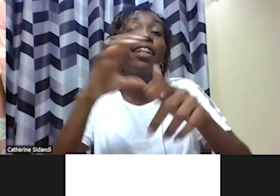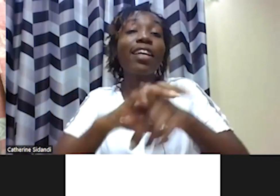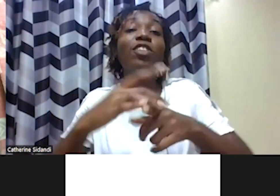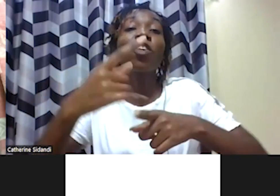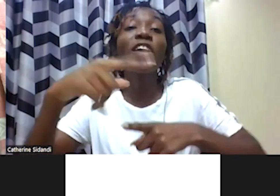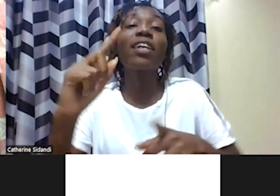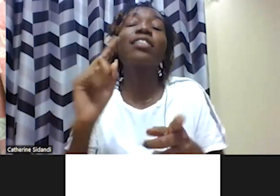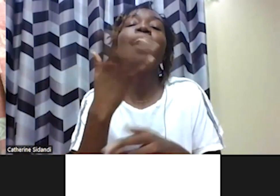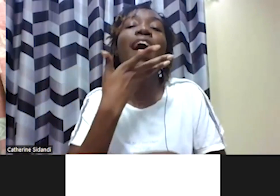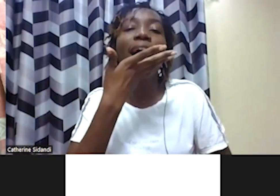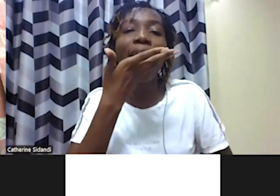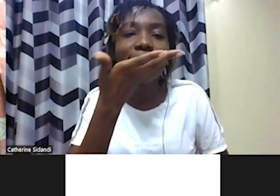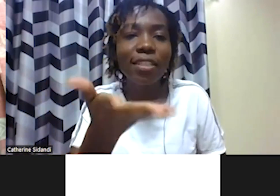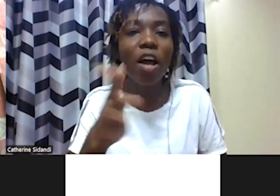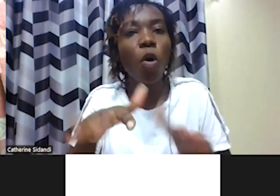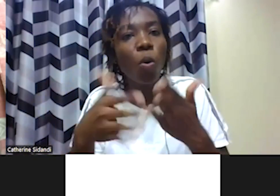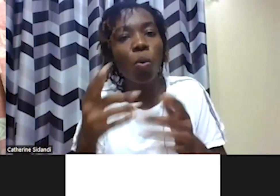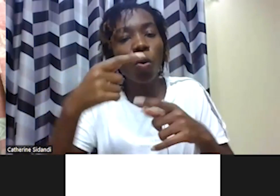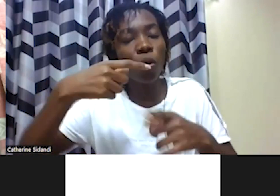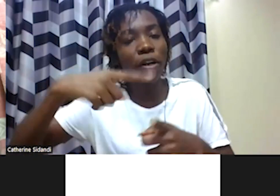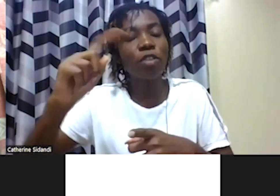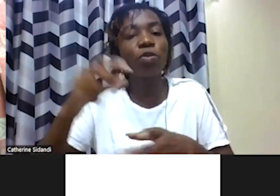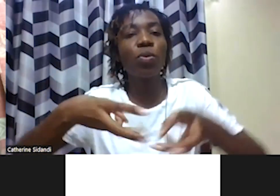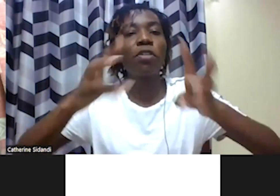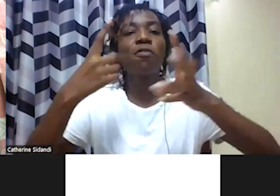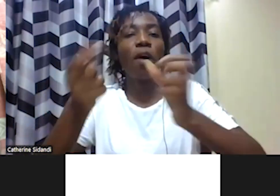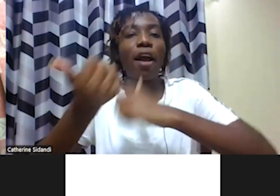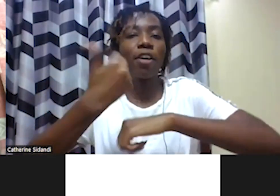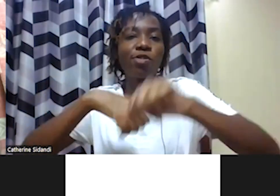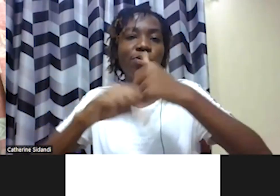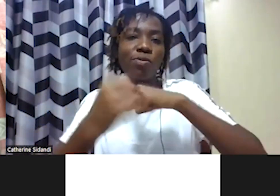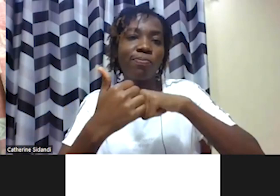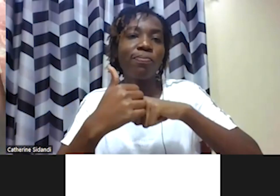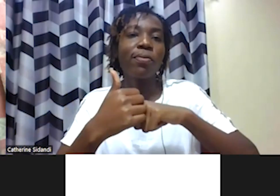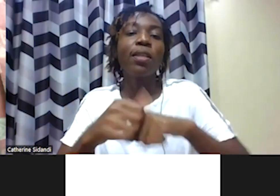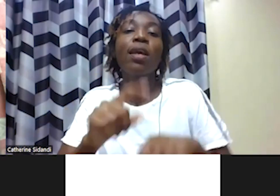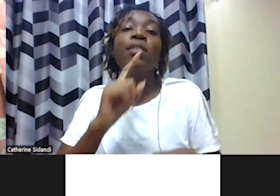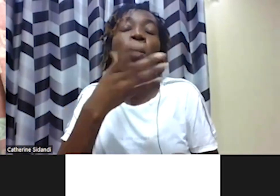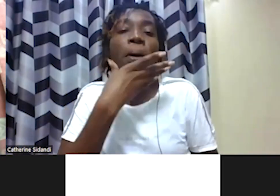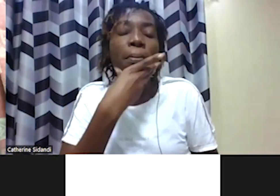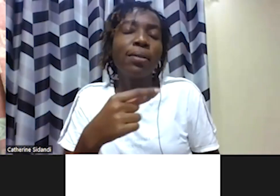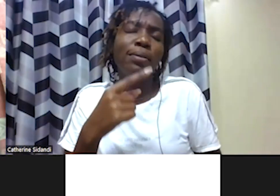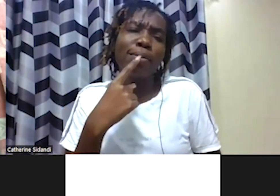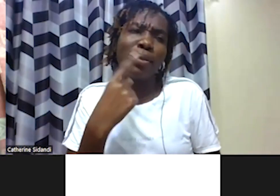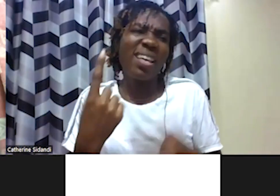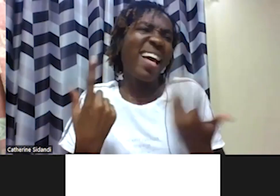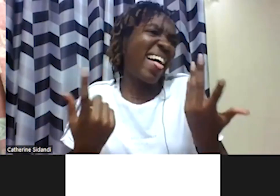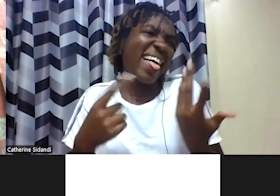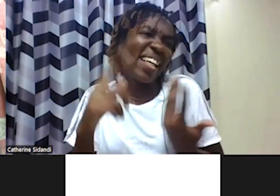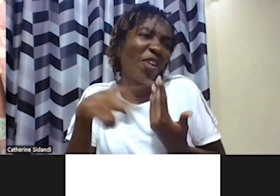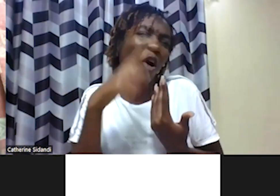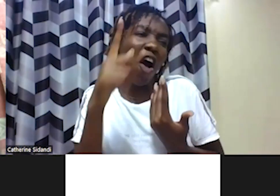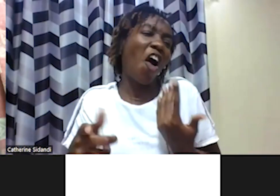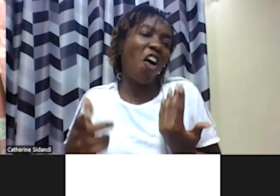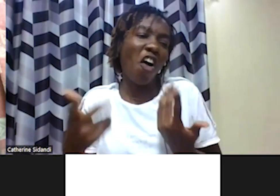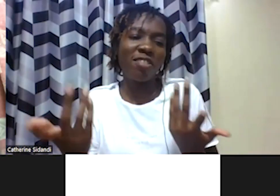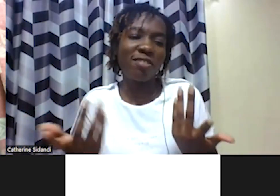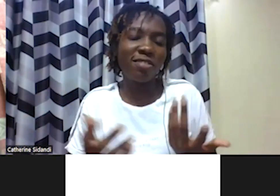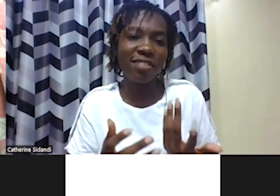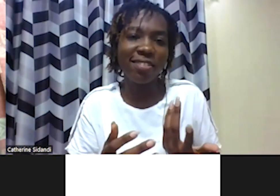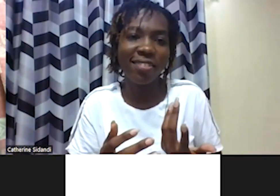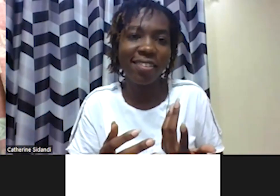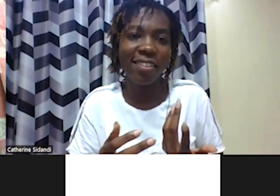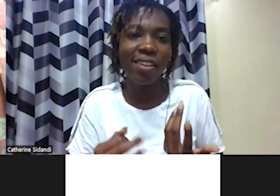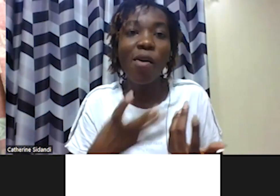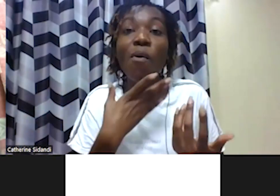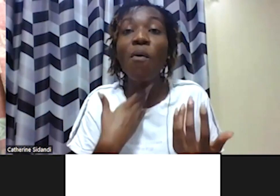correct answer or the correct way to do. The men just say, and it is wrong. I want